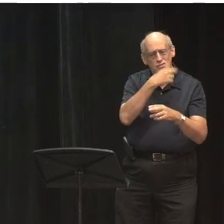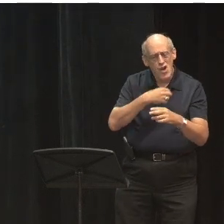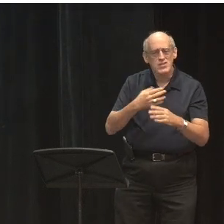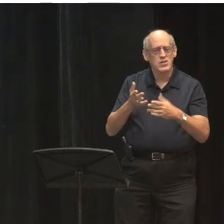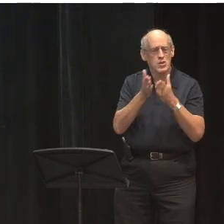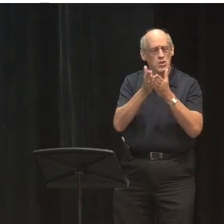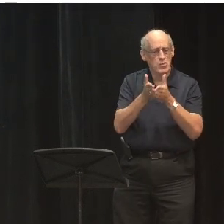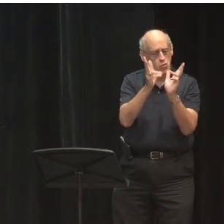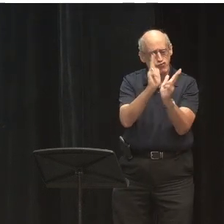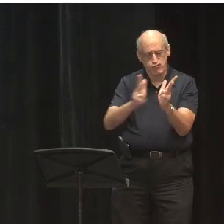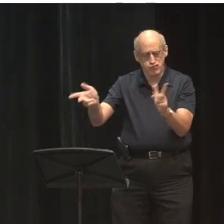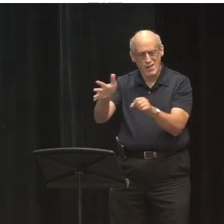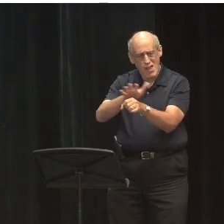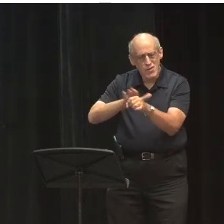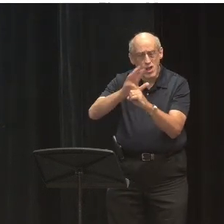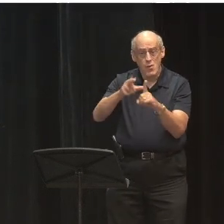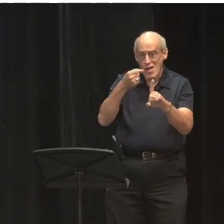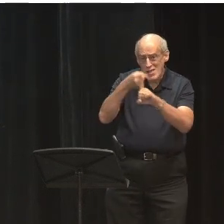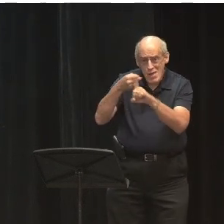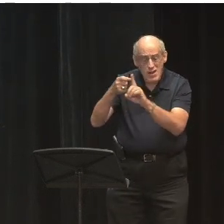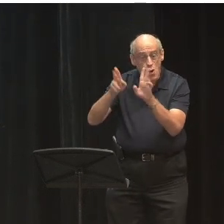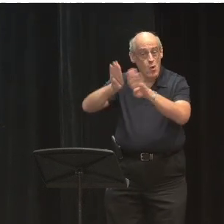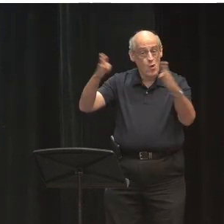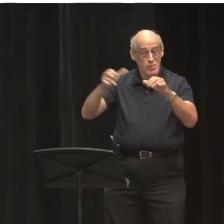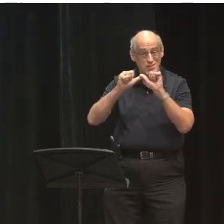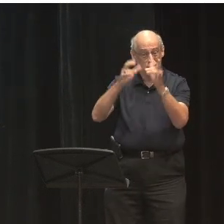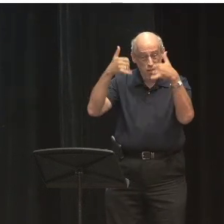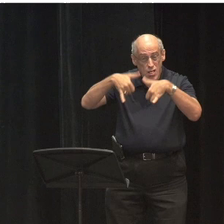marina area and how they will be impacted. Do they stay open?